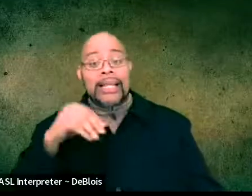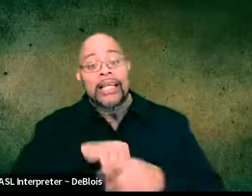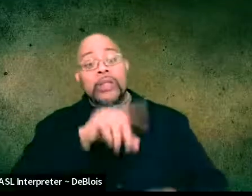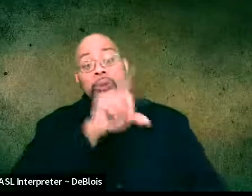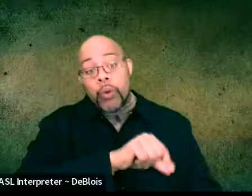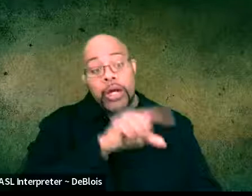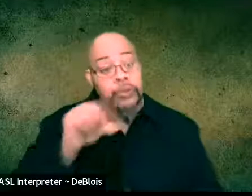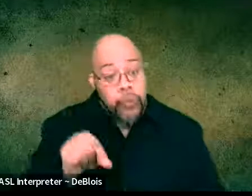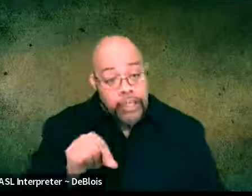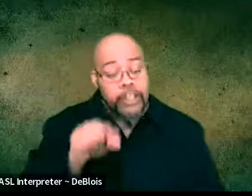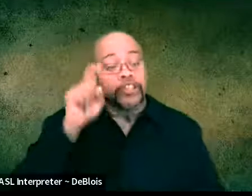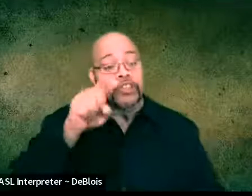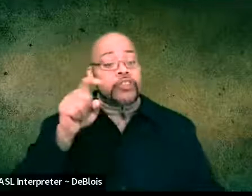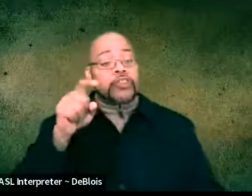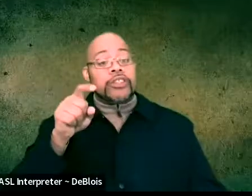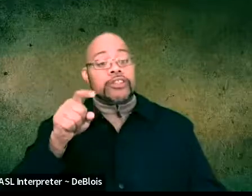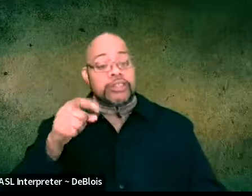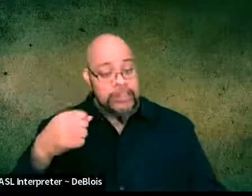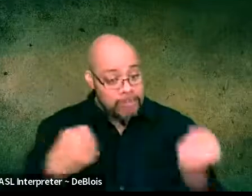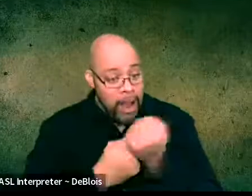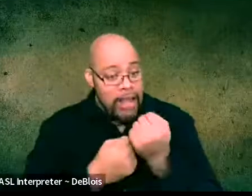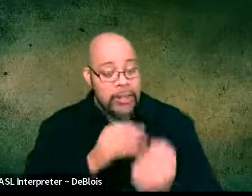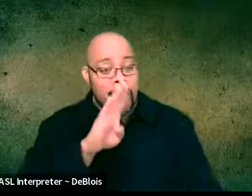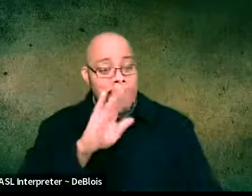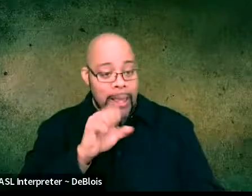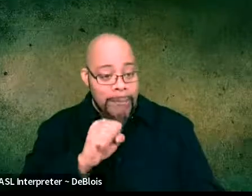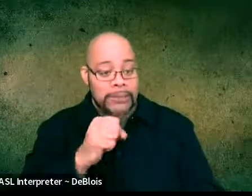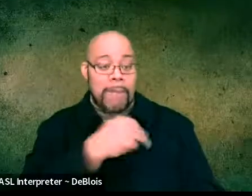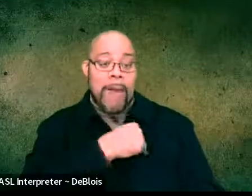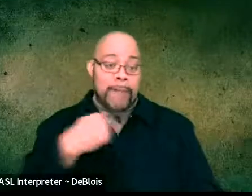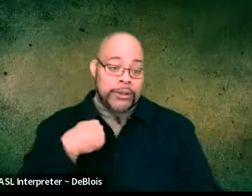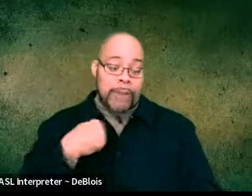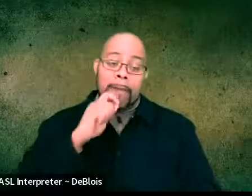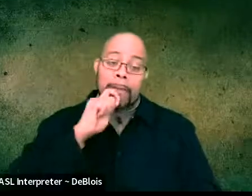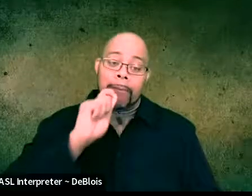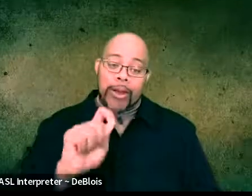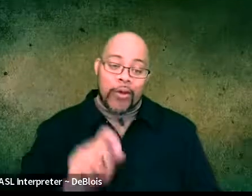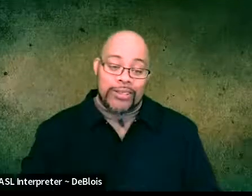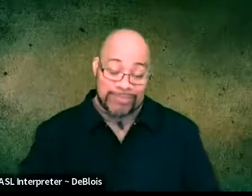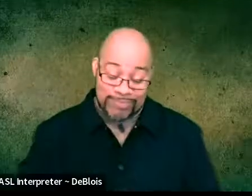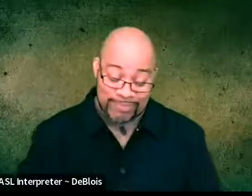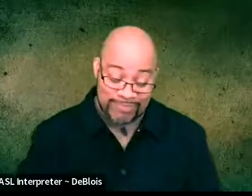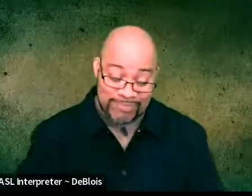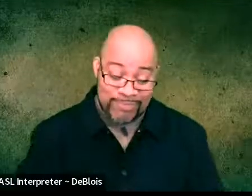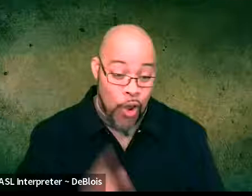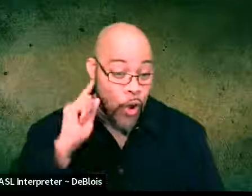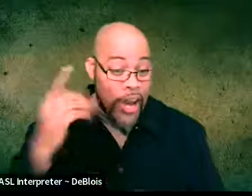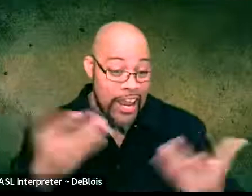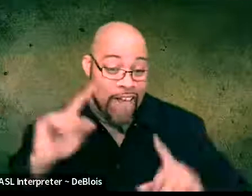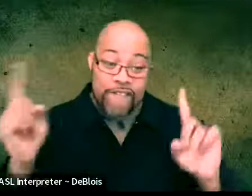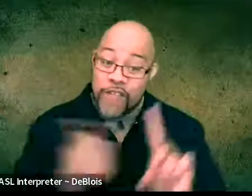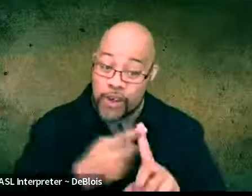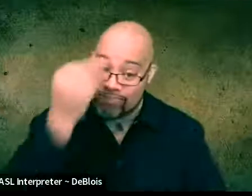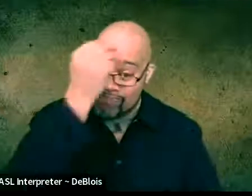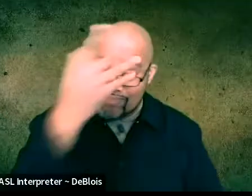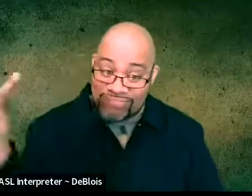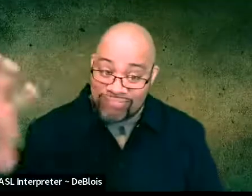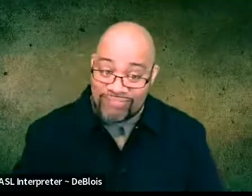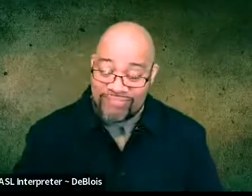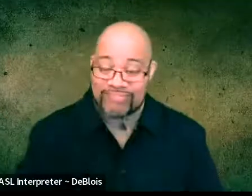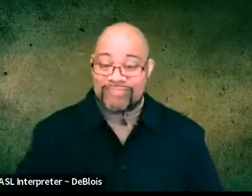2020, they should be sponsoring your BIMS membership. Period. You heard it here first.